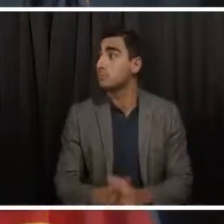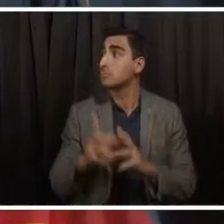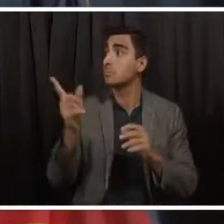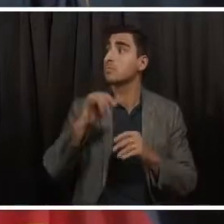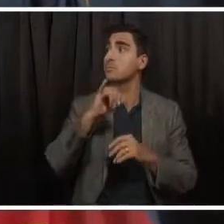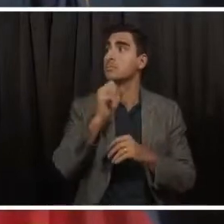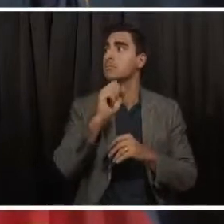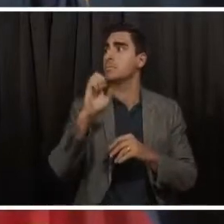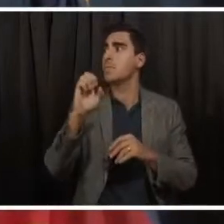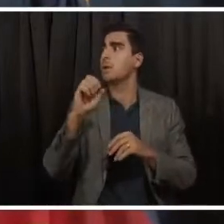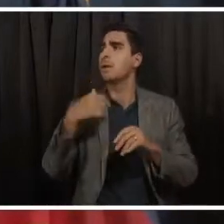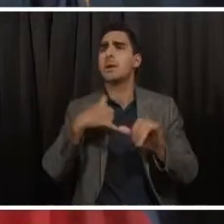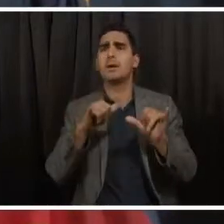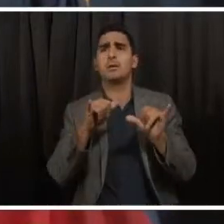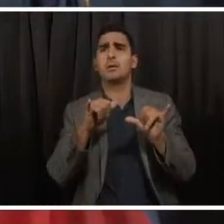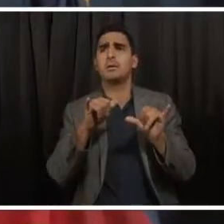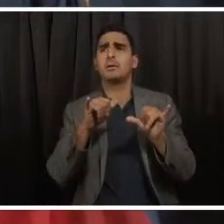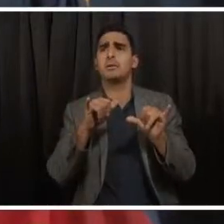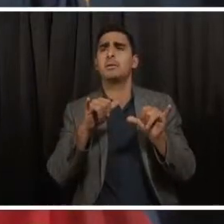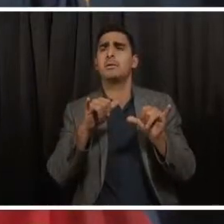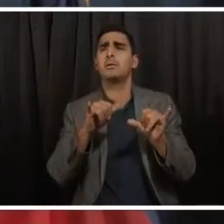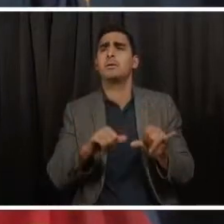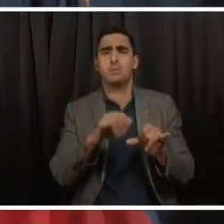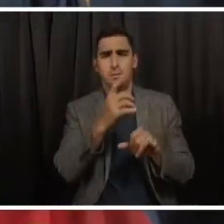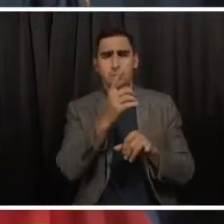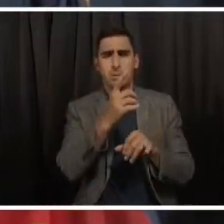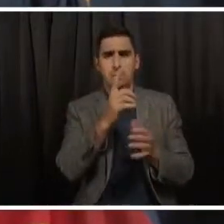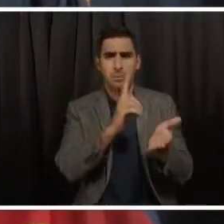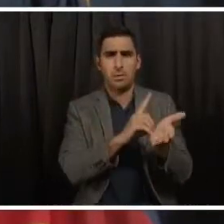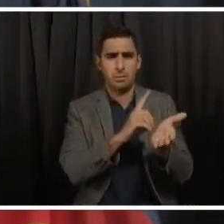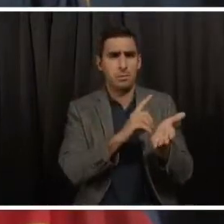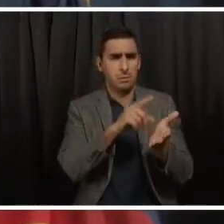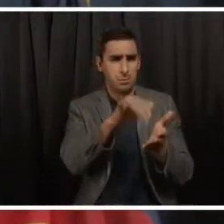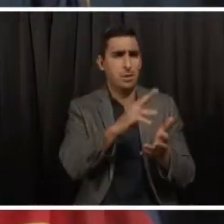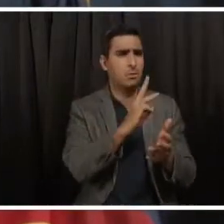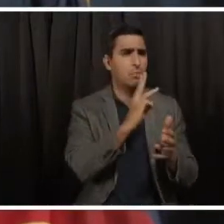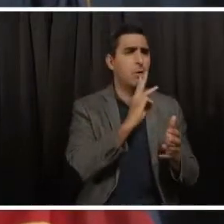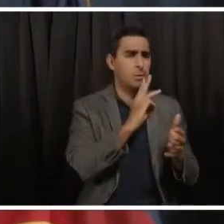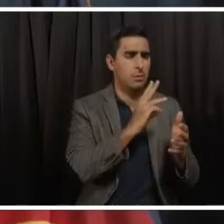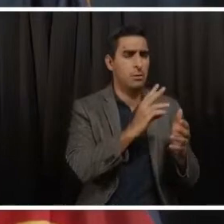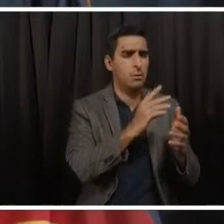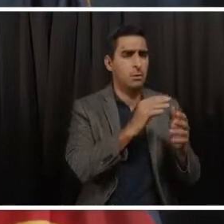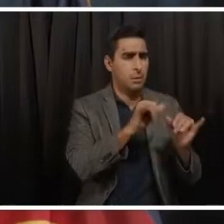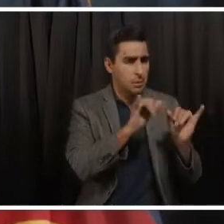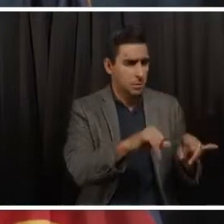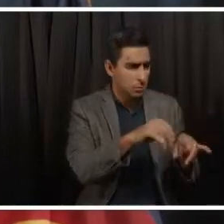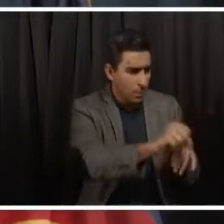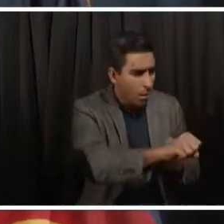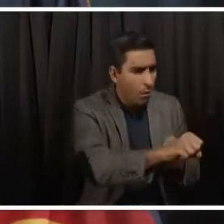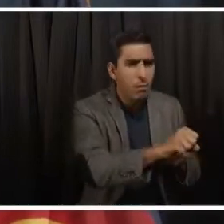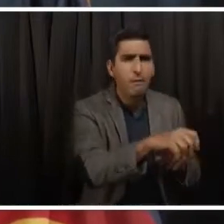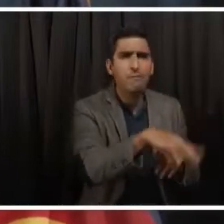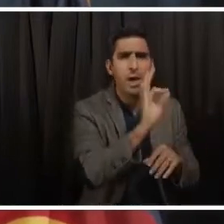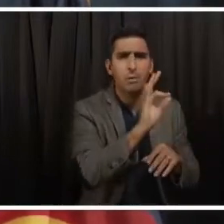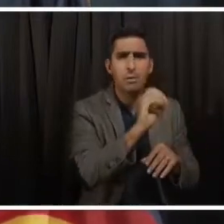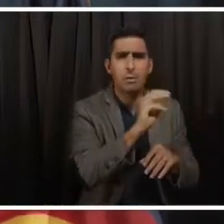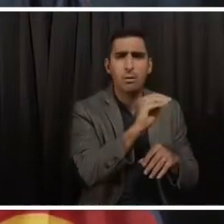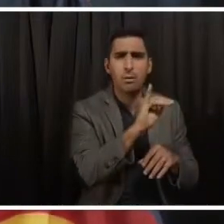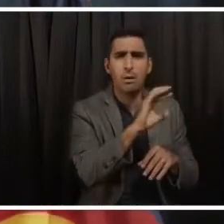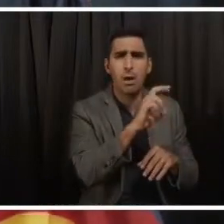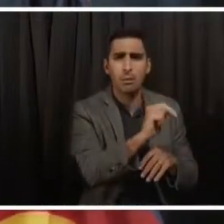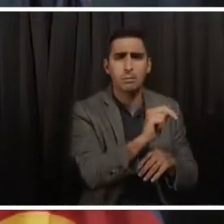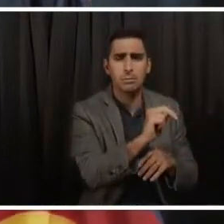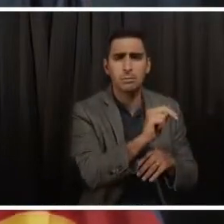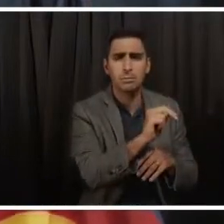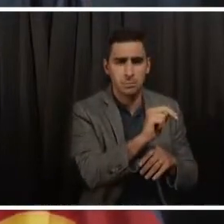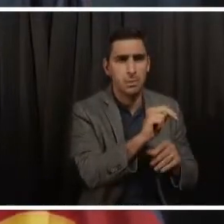Dr. Hurley, and I guess maybe Governor, besides the wastewater case of Omicron, have there been other confirmed cases in Colorado? And then I guess